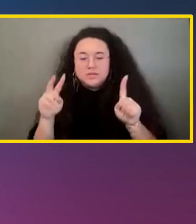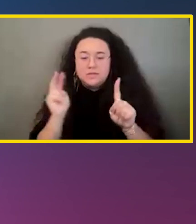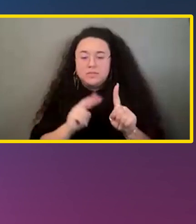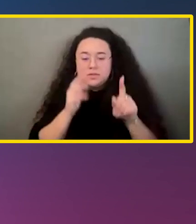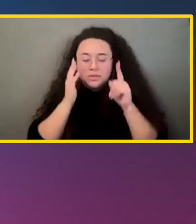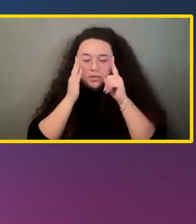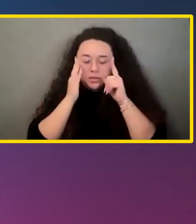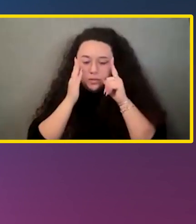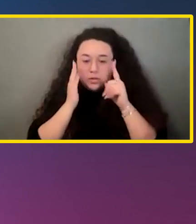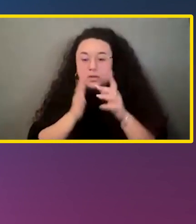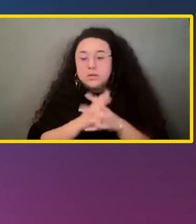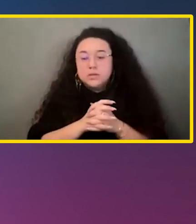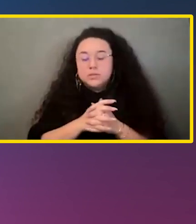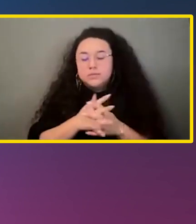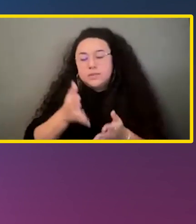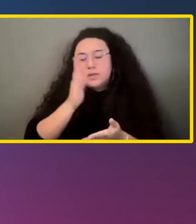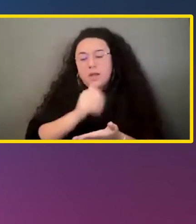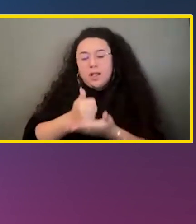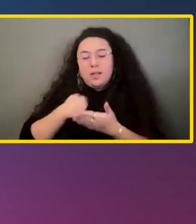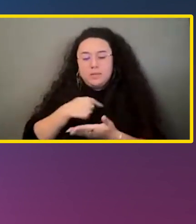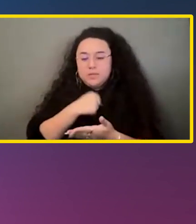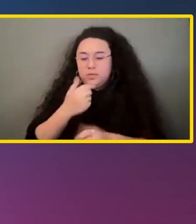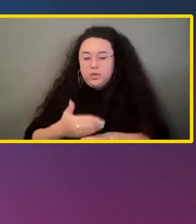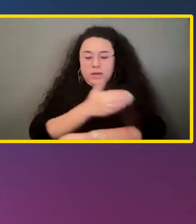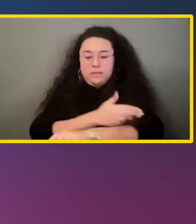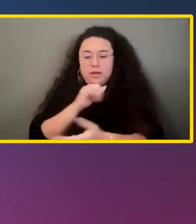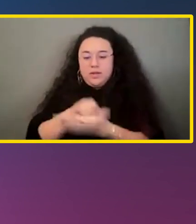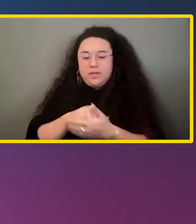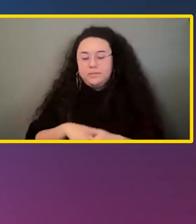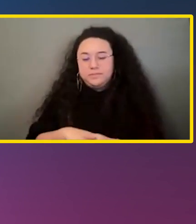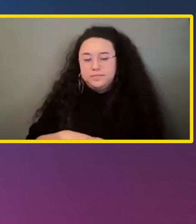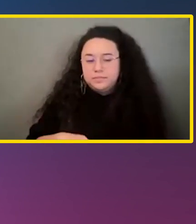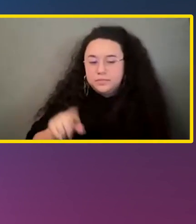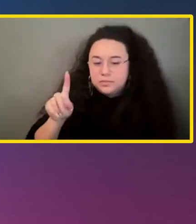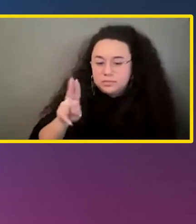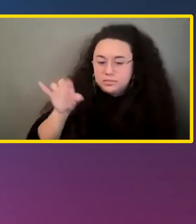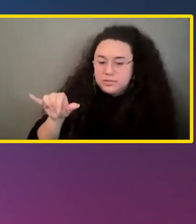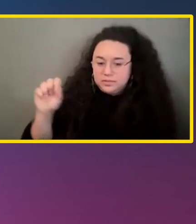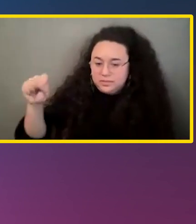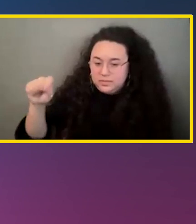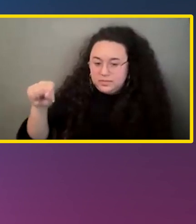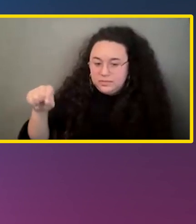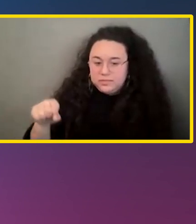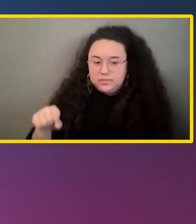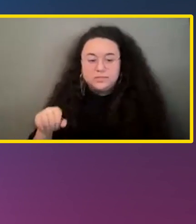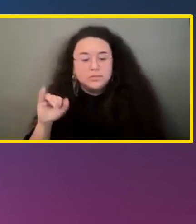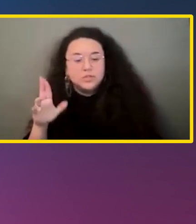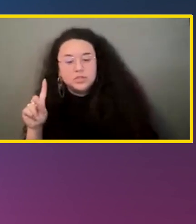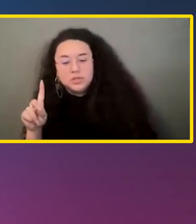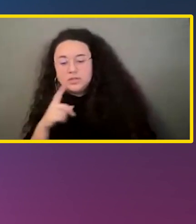perspective. God help us if we don't get better at that. Yeah. Yeah, this is